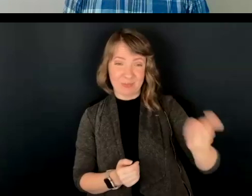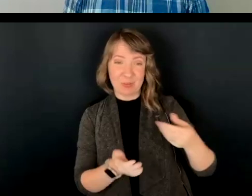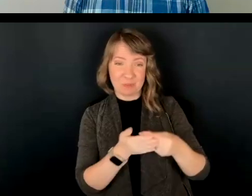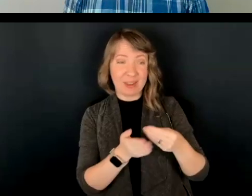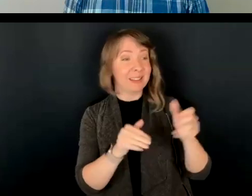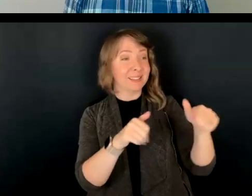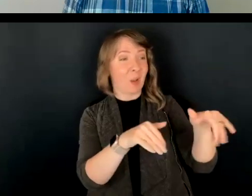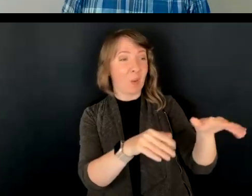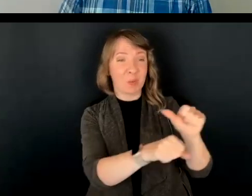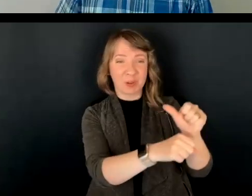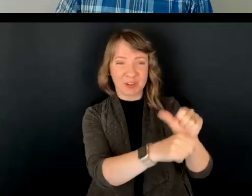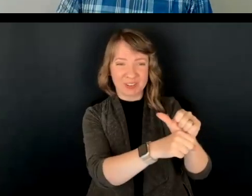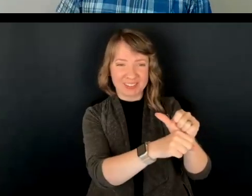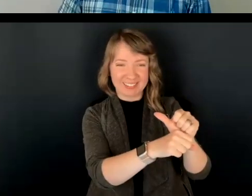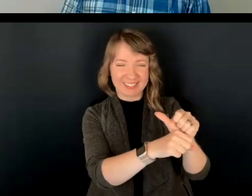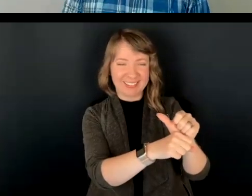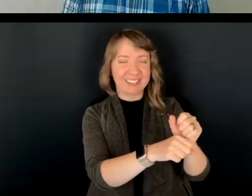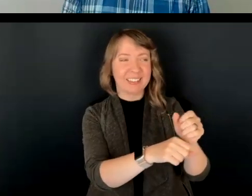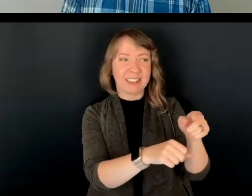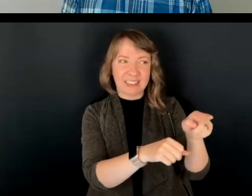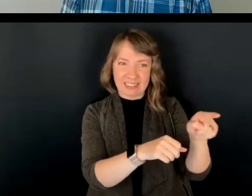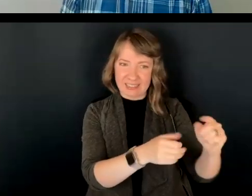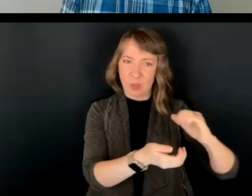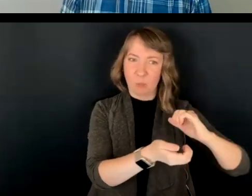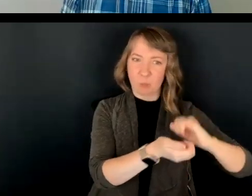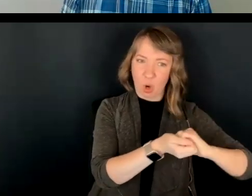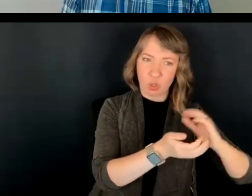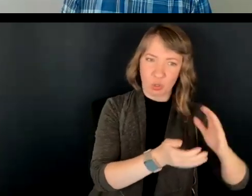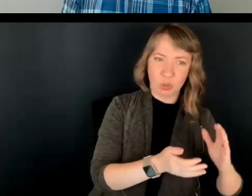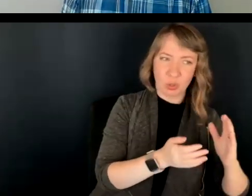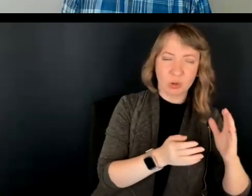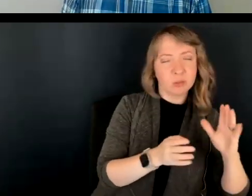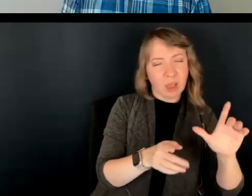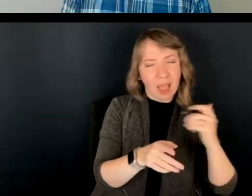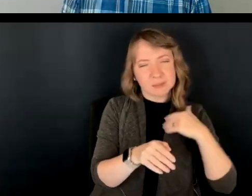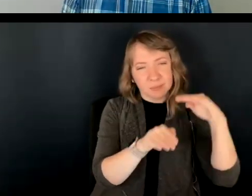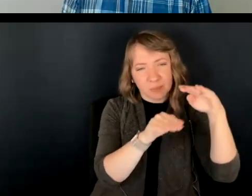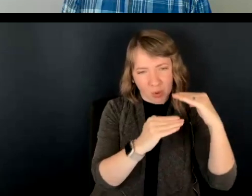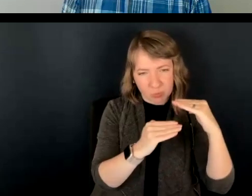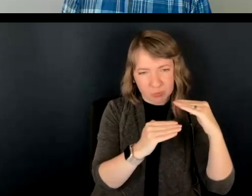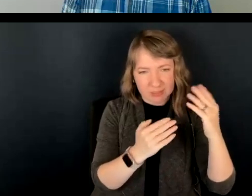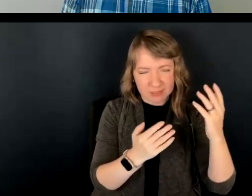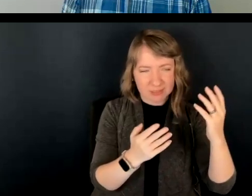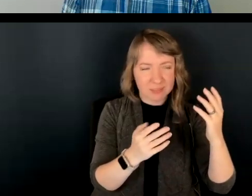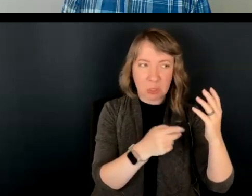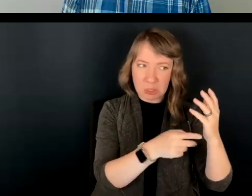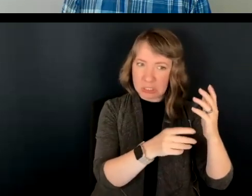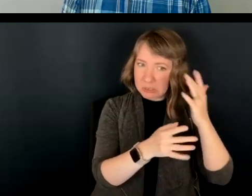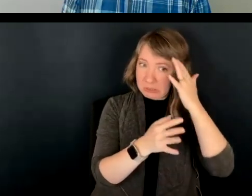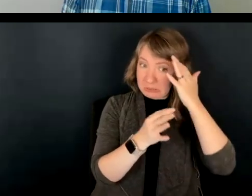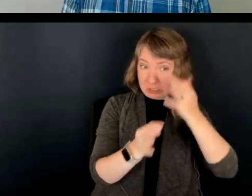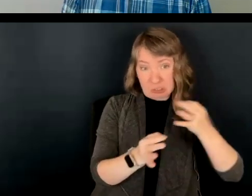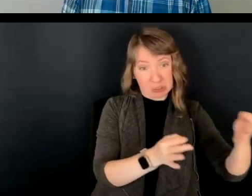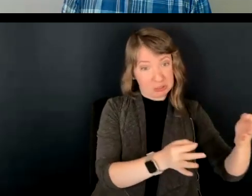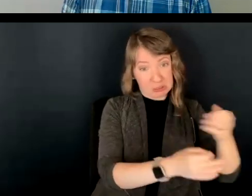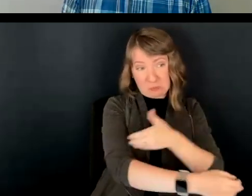work. And you kind of have, within the boundaries, the ability to make your own decisions